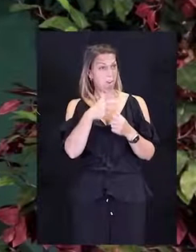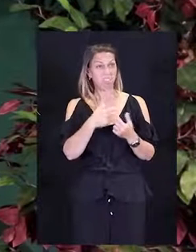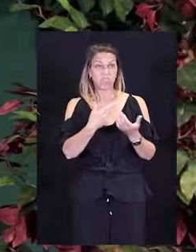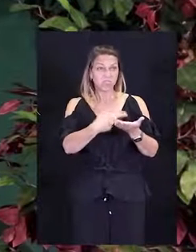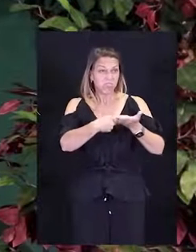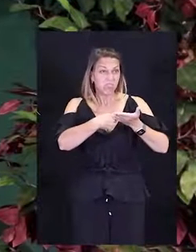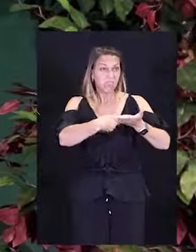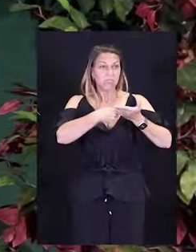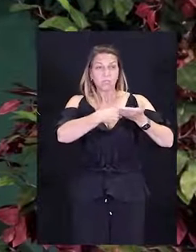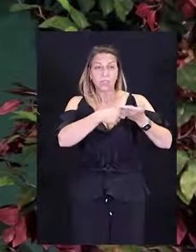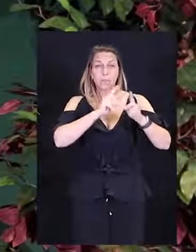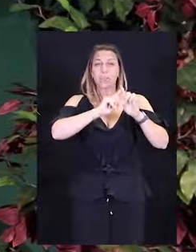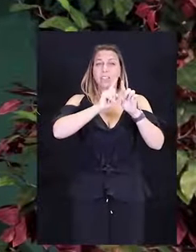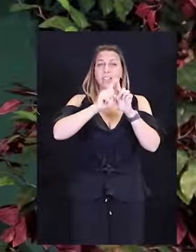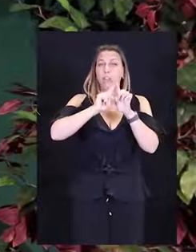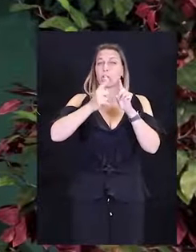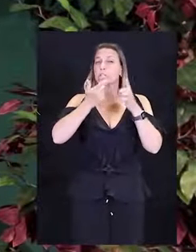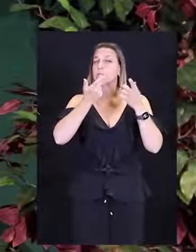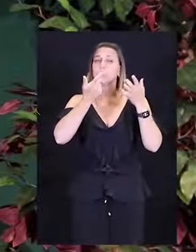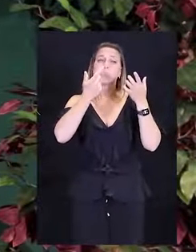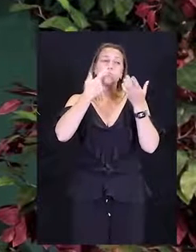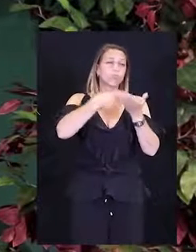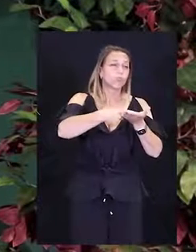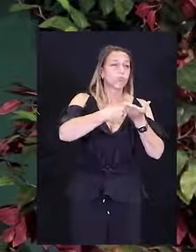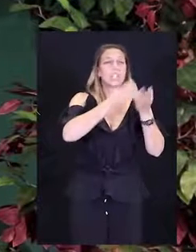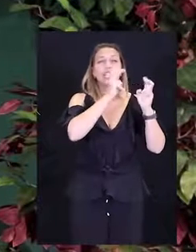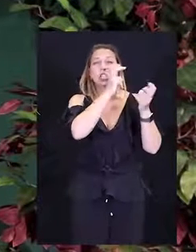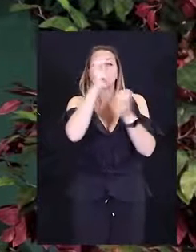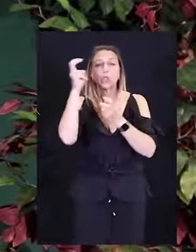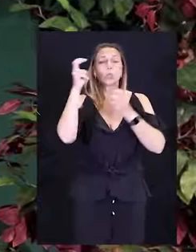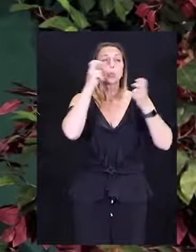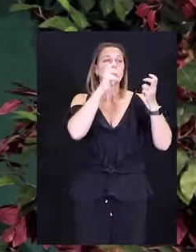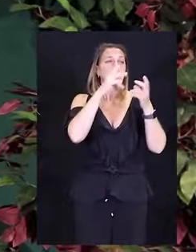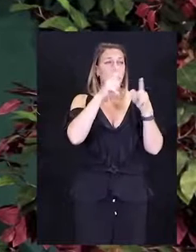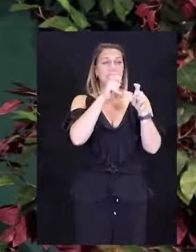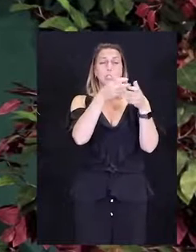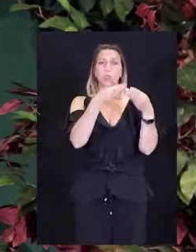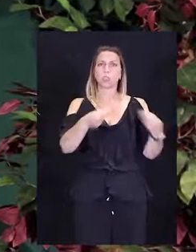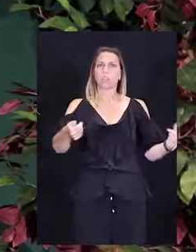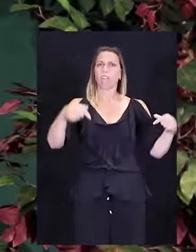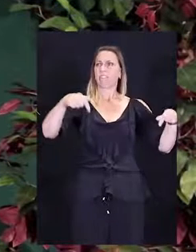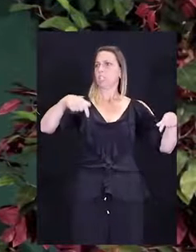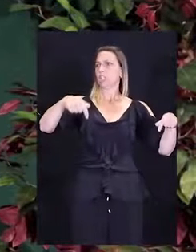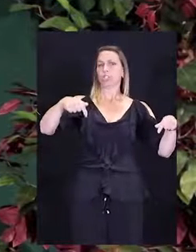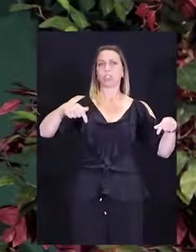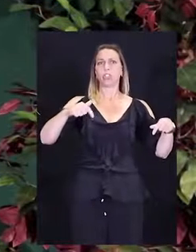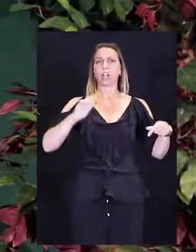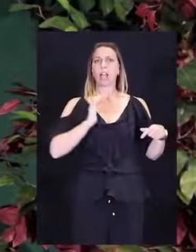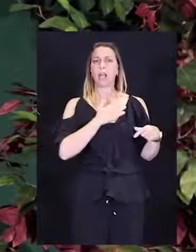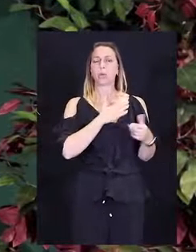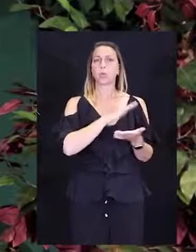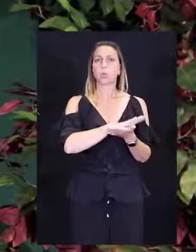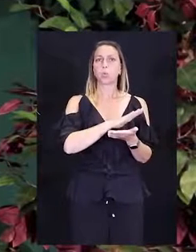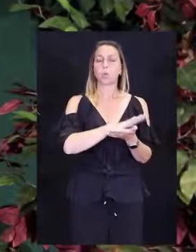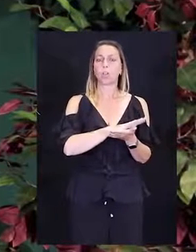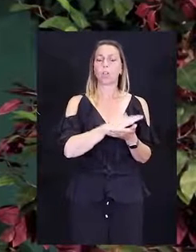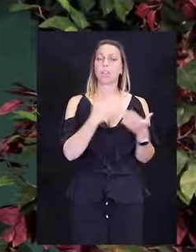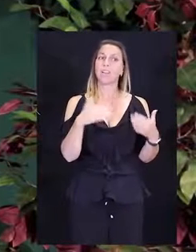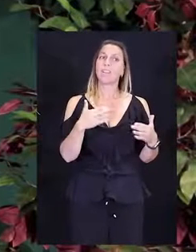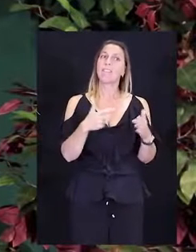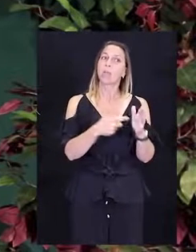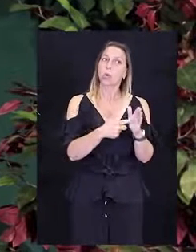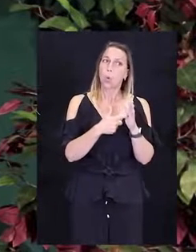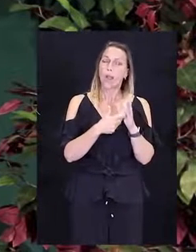brought light to social issues and institutional issues that we needed to address at our own school. That